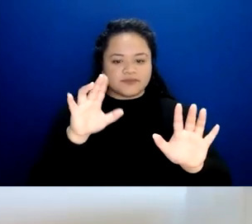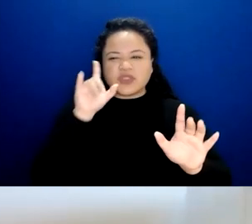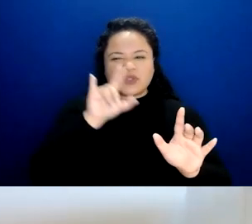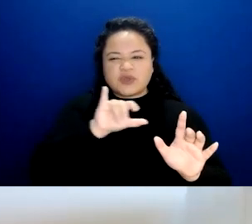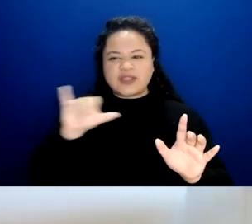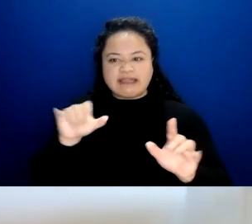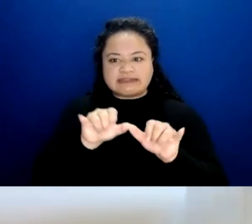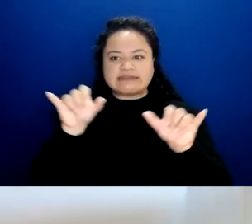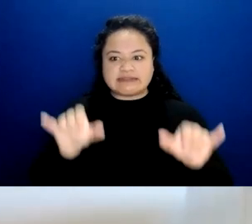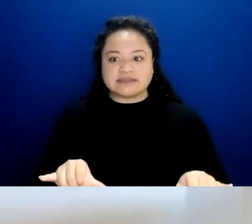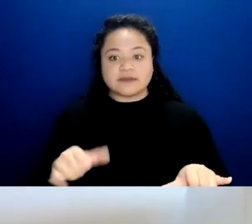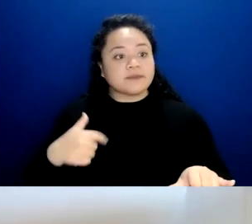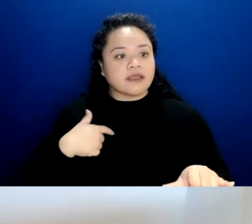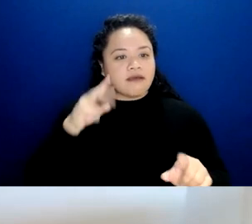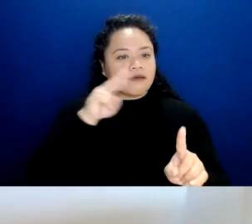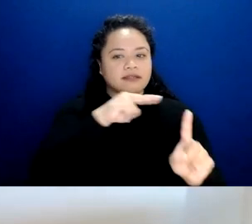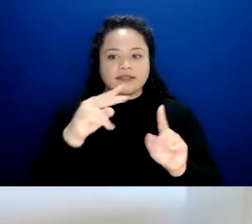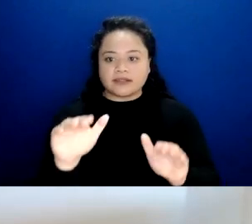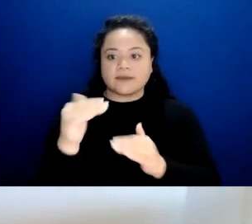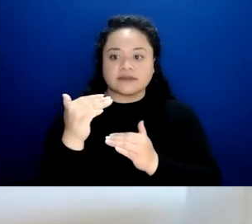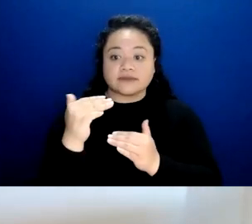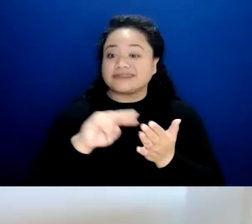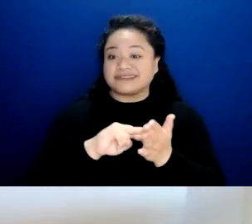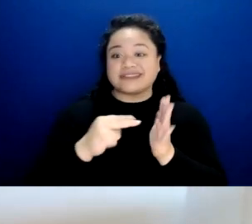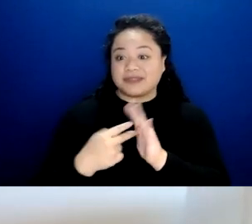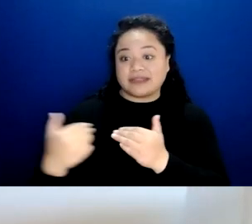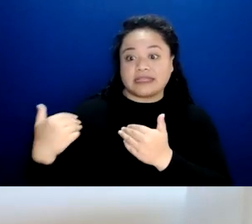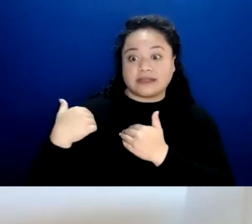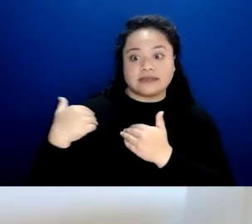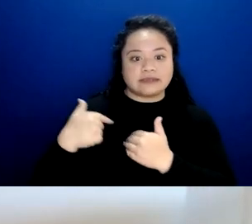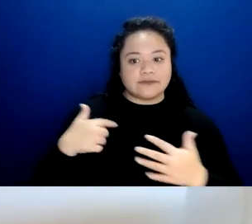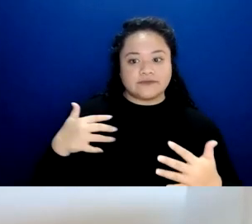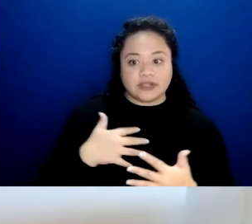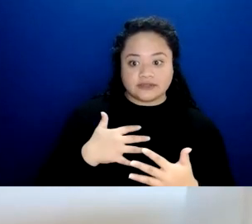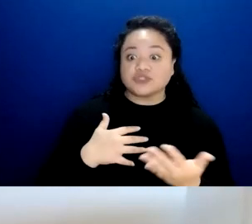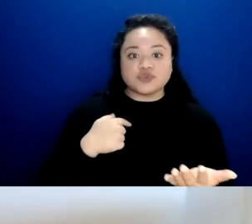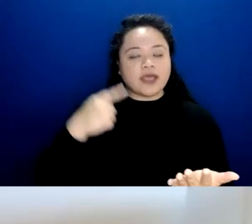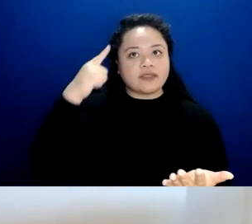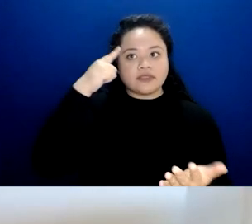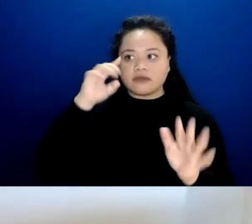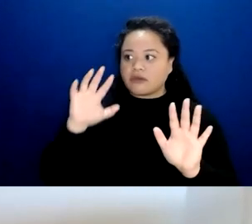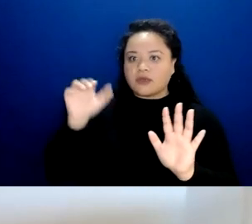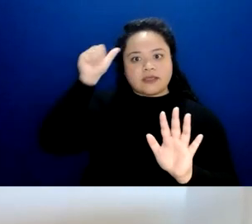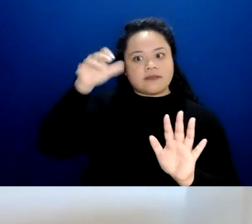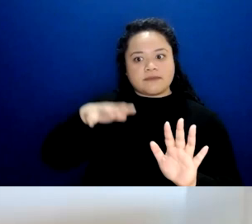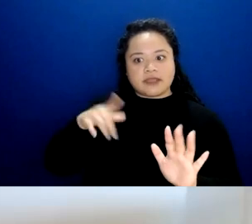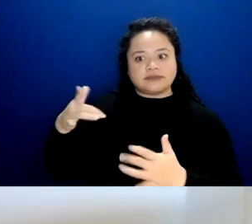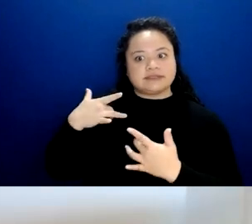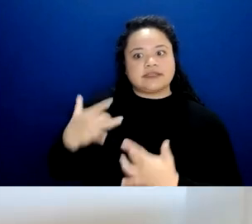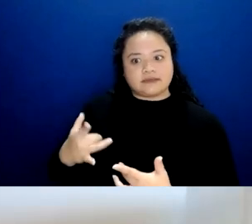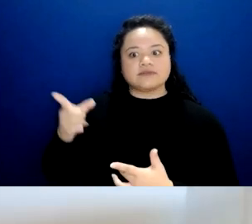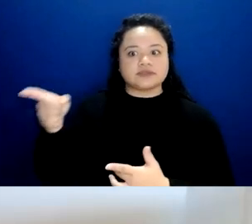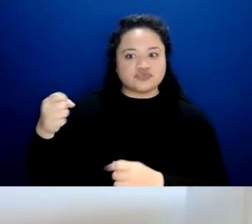become afraid of accountability. Right. And so if we go with this script that men do unto others, which is largely true,